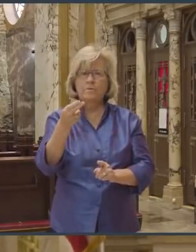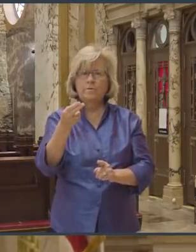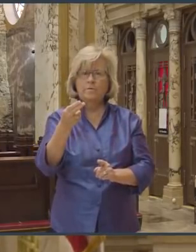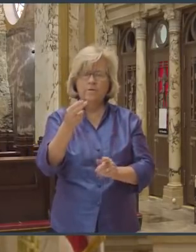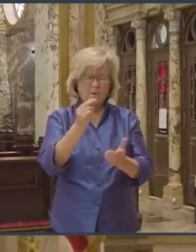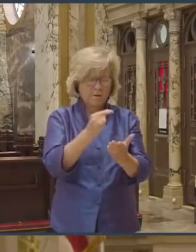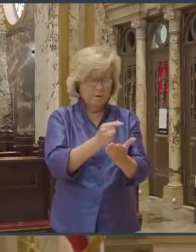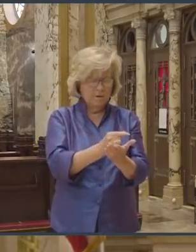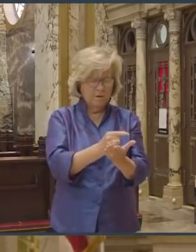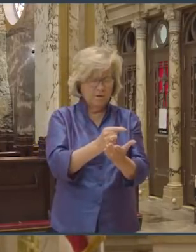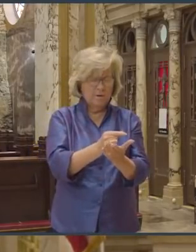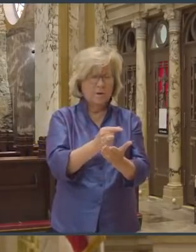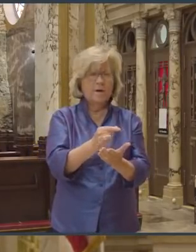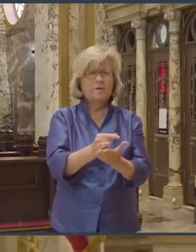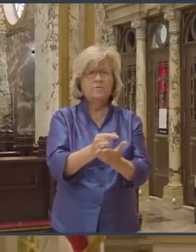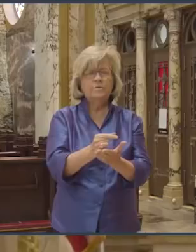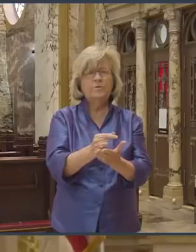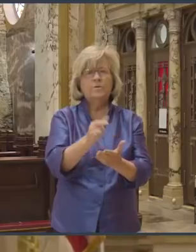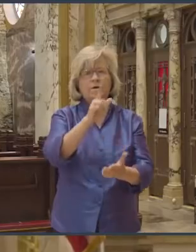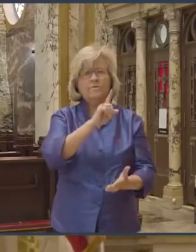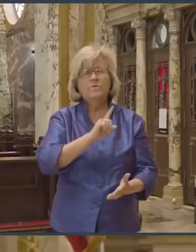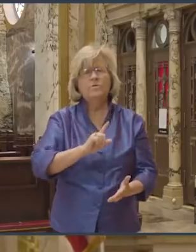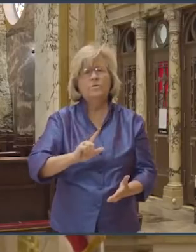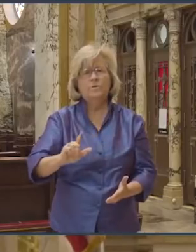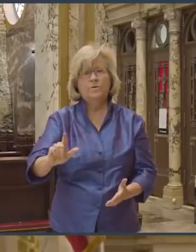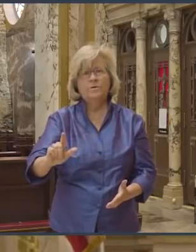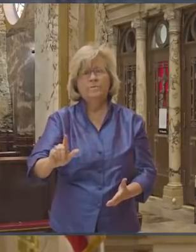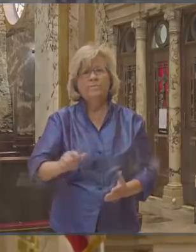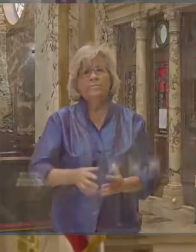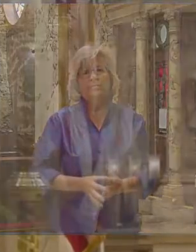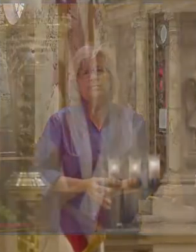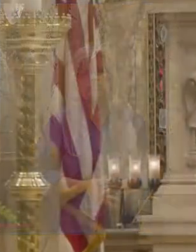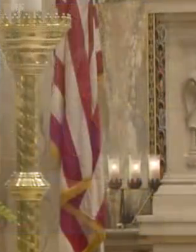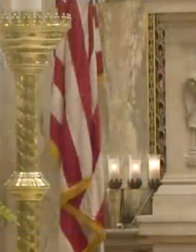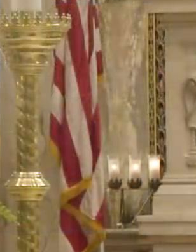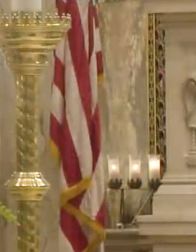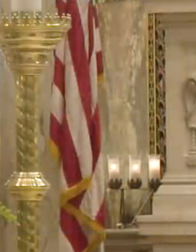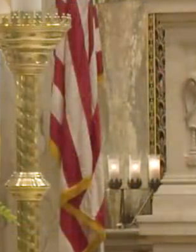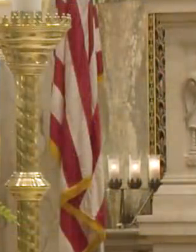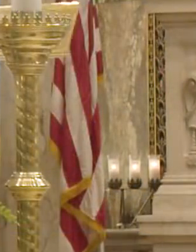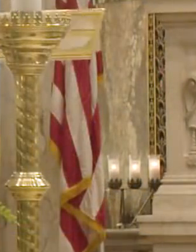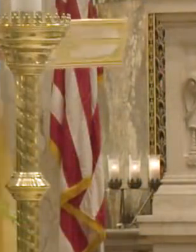The Gospel of the Lord. Praise to you, Lord Jesus Christ.